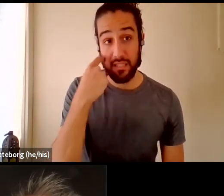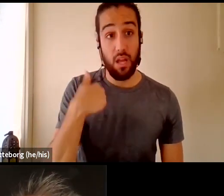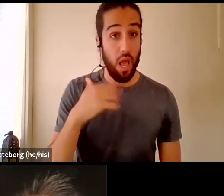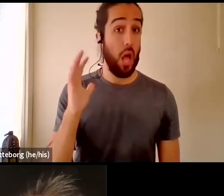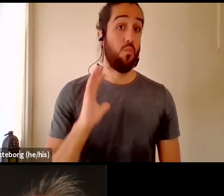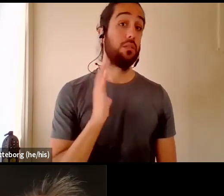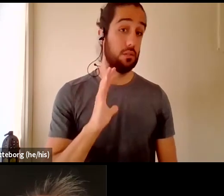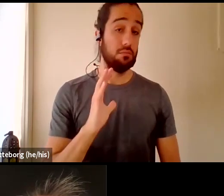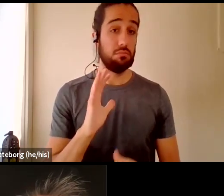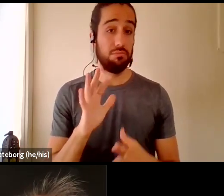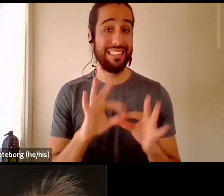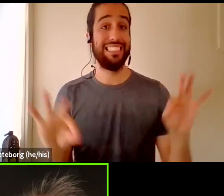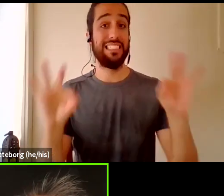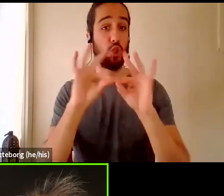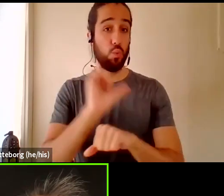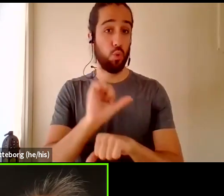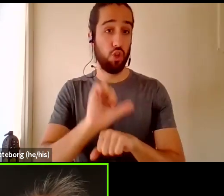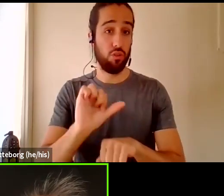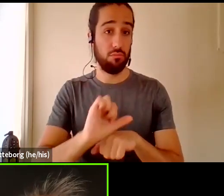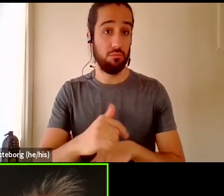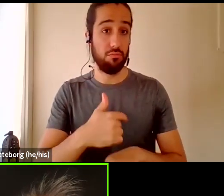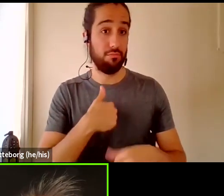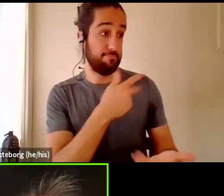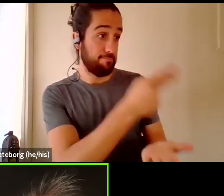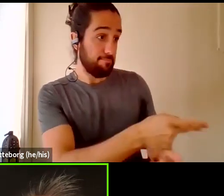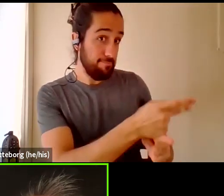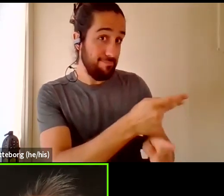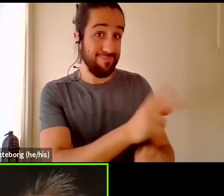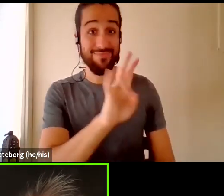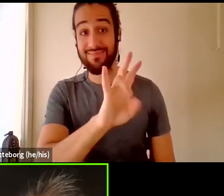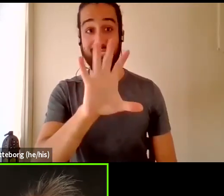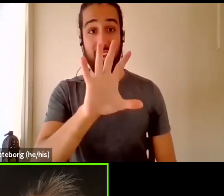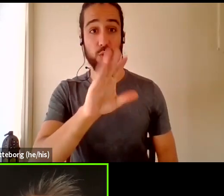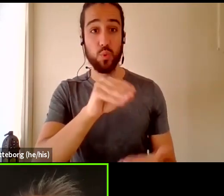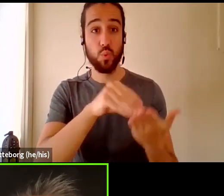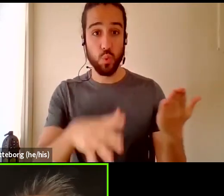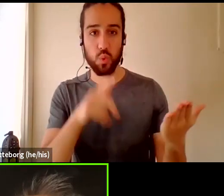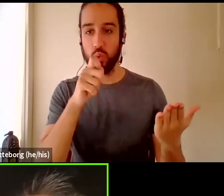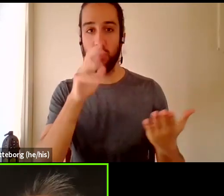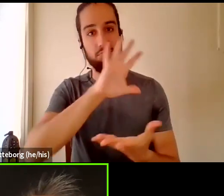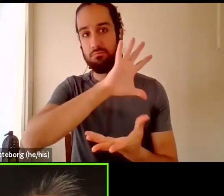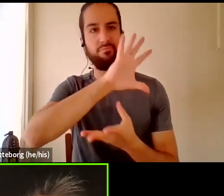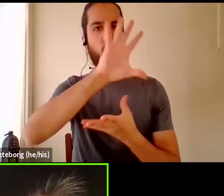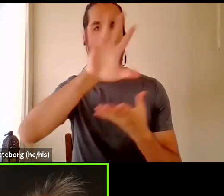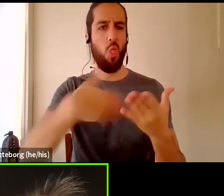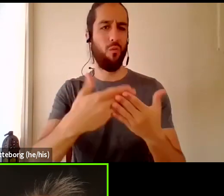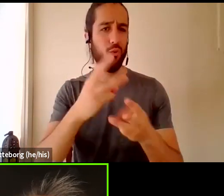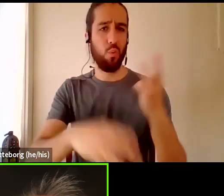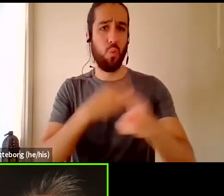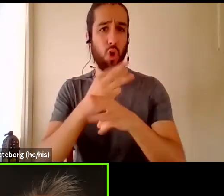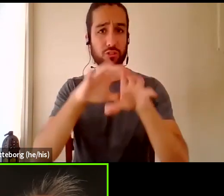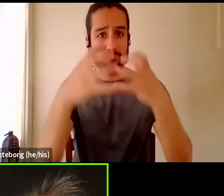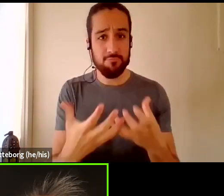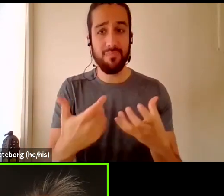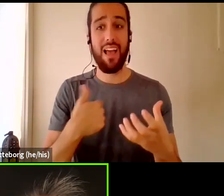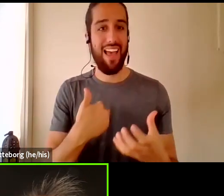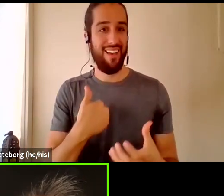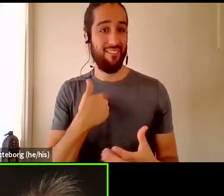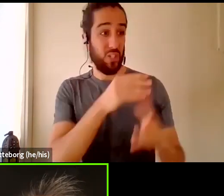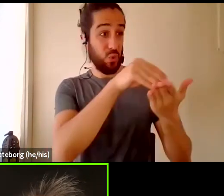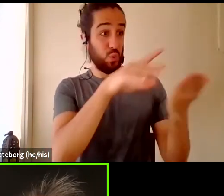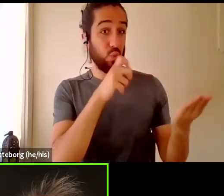worker too. I'm cradling 75 students who are all over the world. I have a student who's getting up at 2 o'clock in the